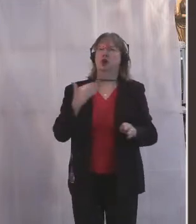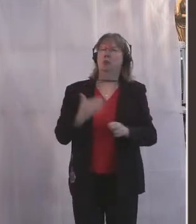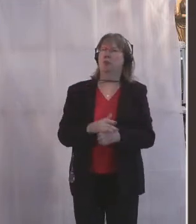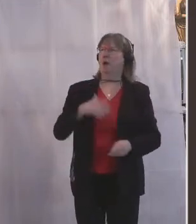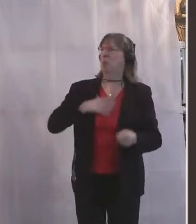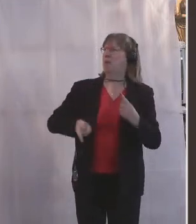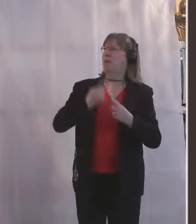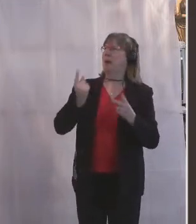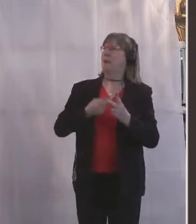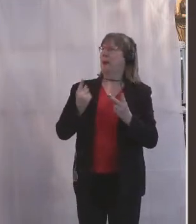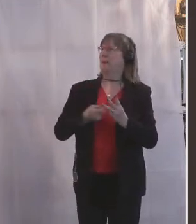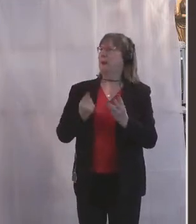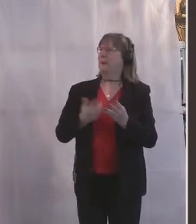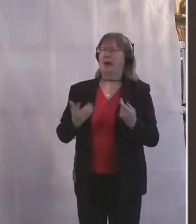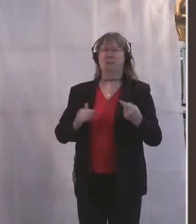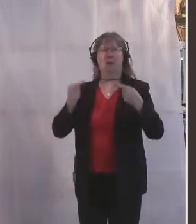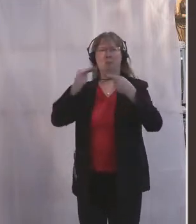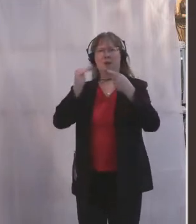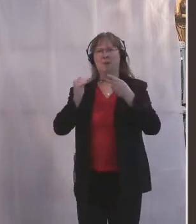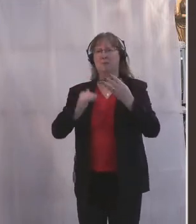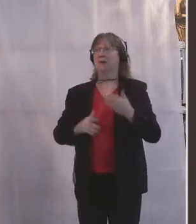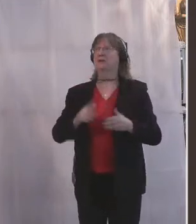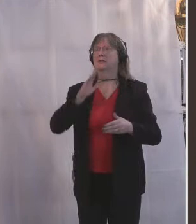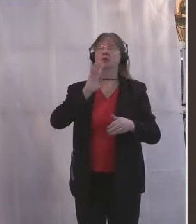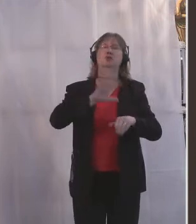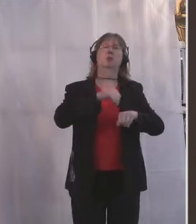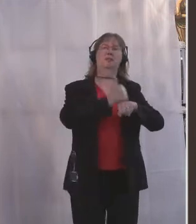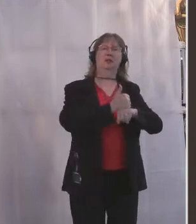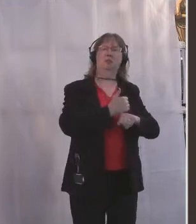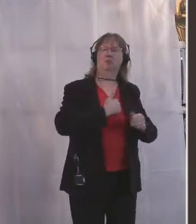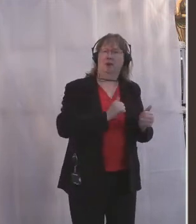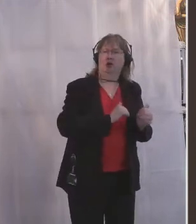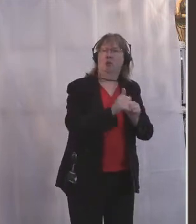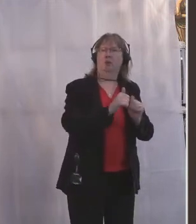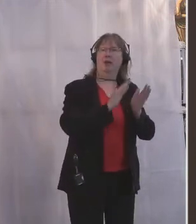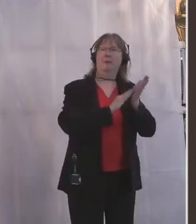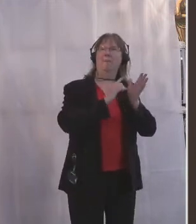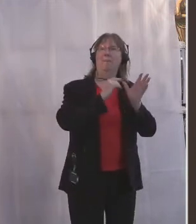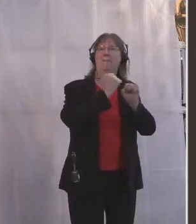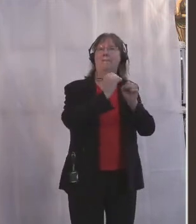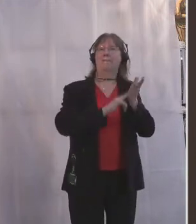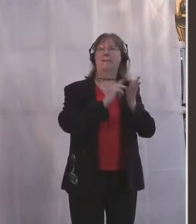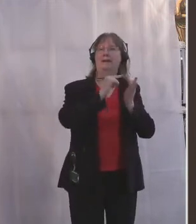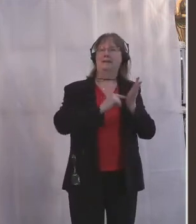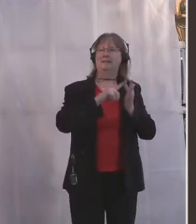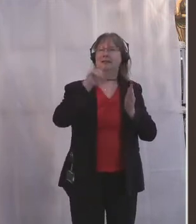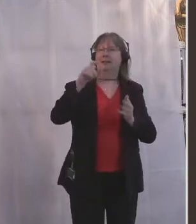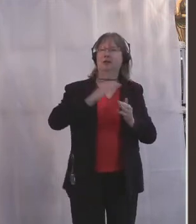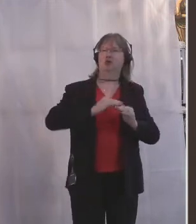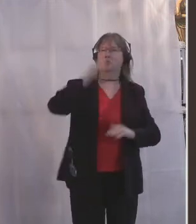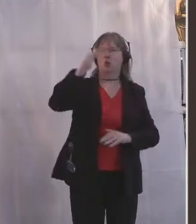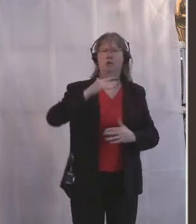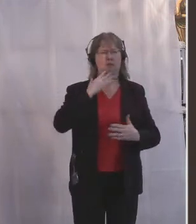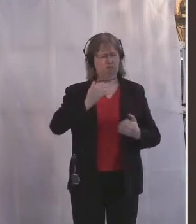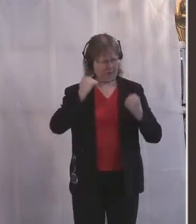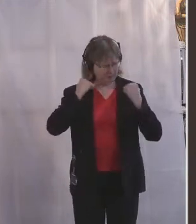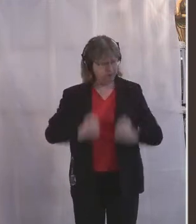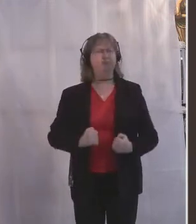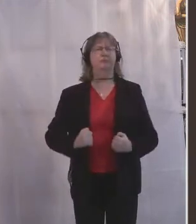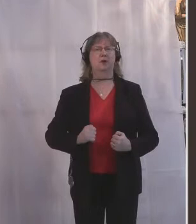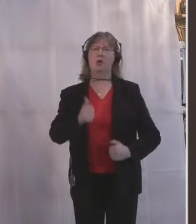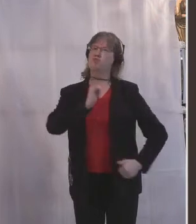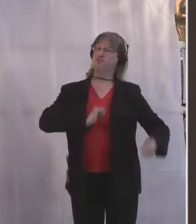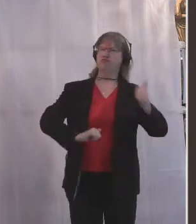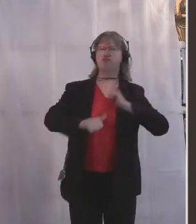what I wanted to do. So I built a company called Magnetic North. We were proudly Northern, we put it in our name, and I